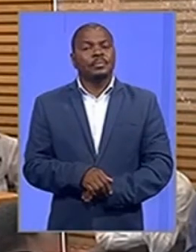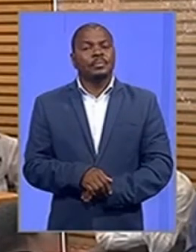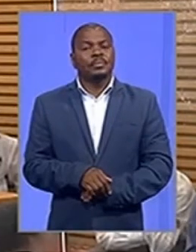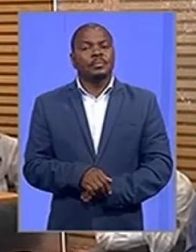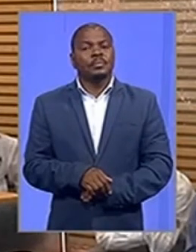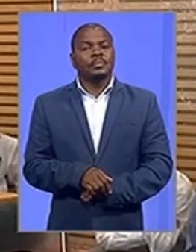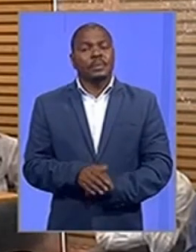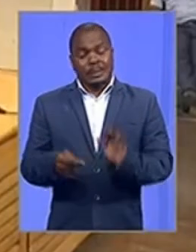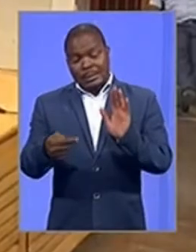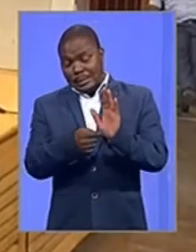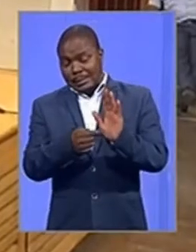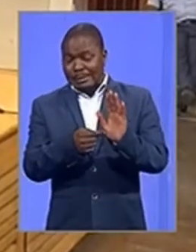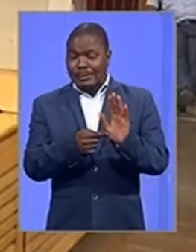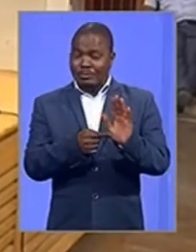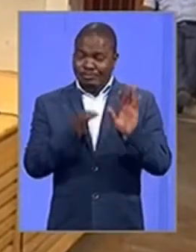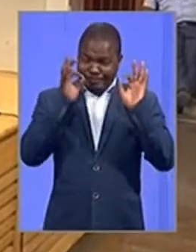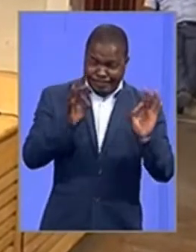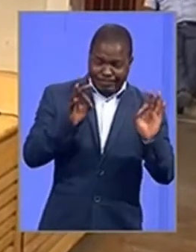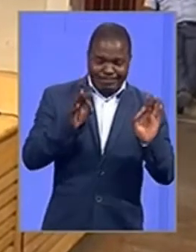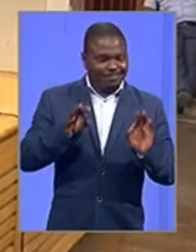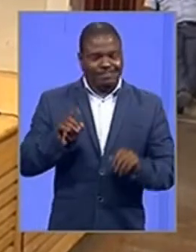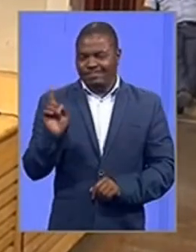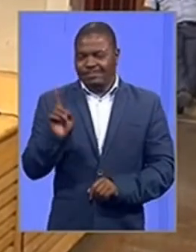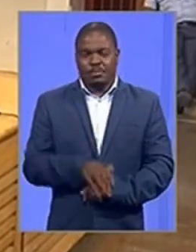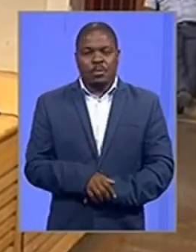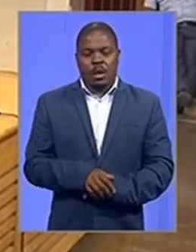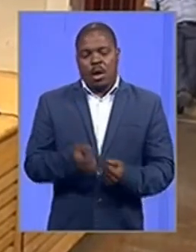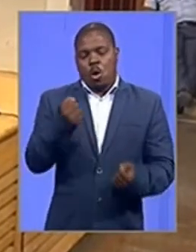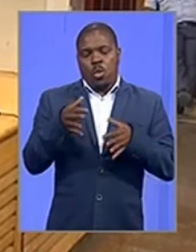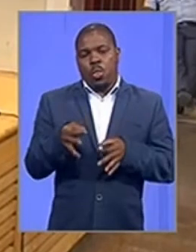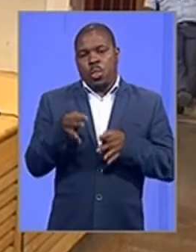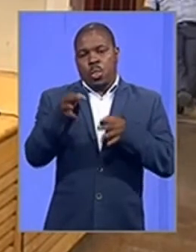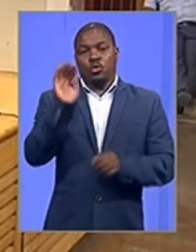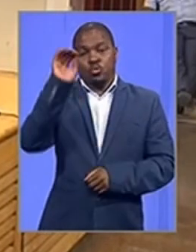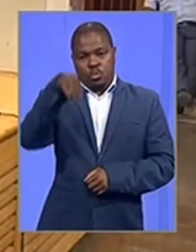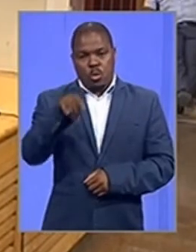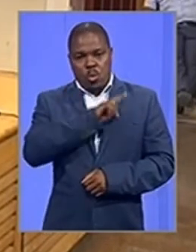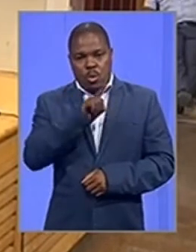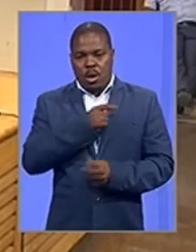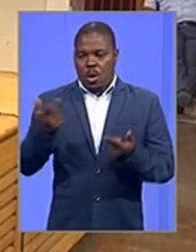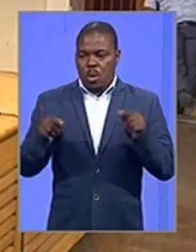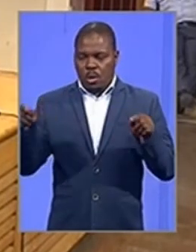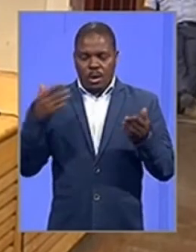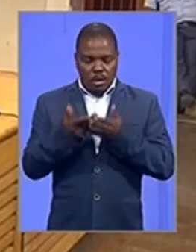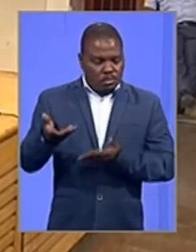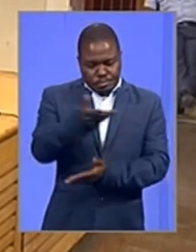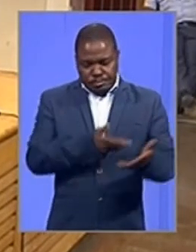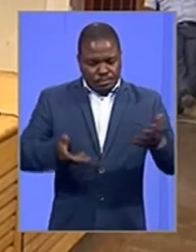is on shaky ground. Kgetsi eno e sekegile go fitlha ka moso tebang le go wediwa ga ditlhagiso tsa babueledi ka bobedi le